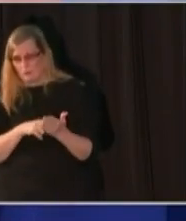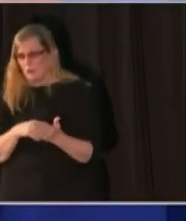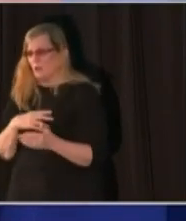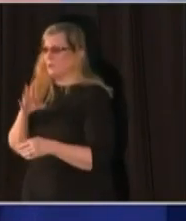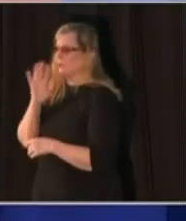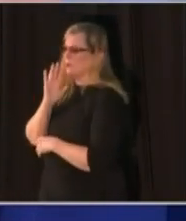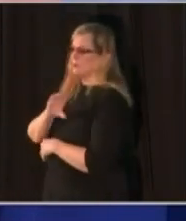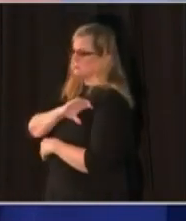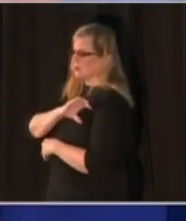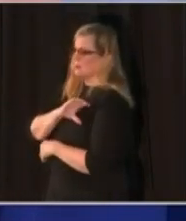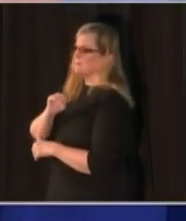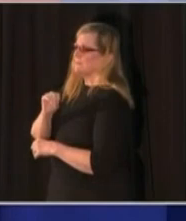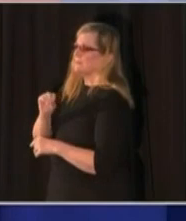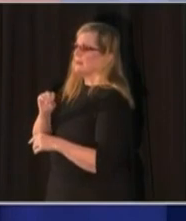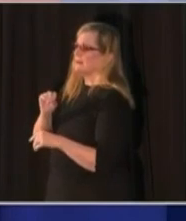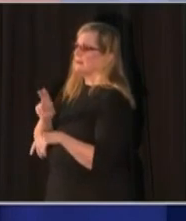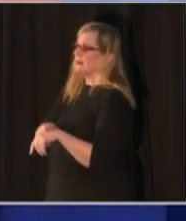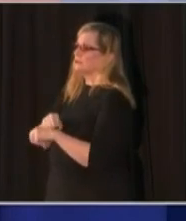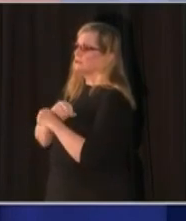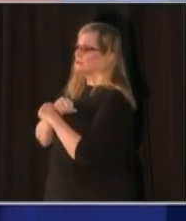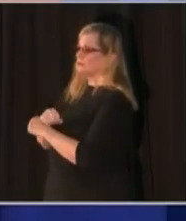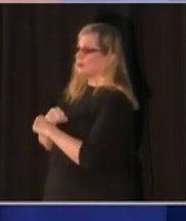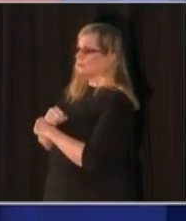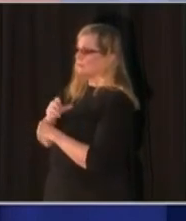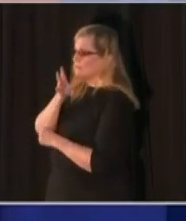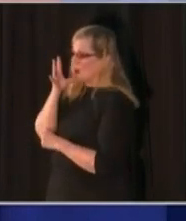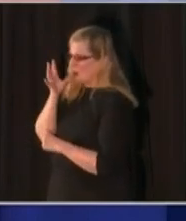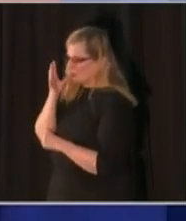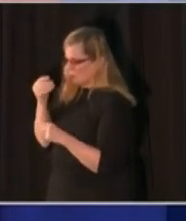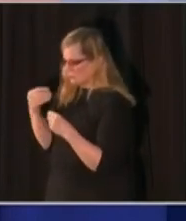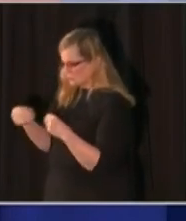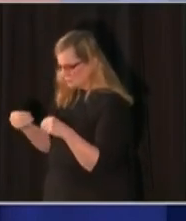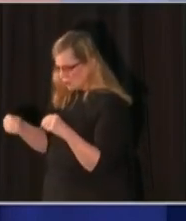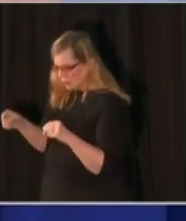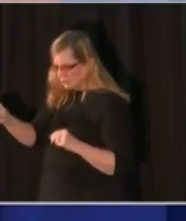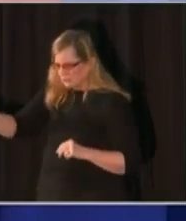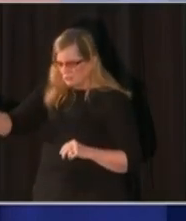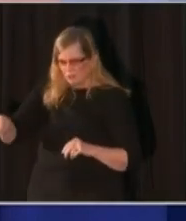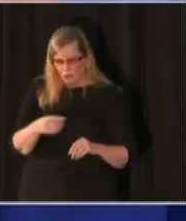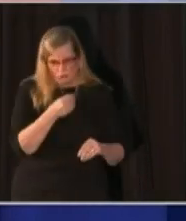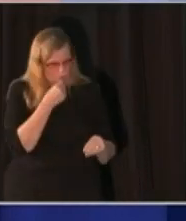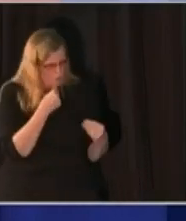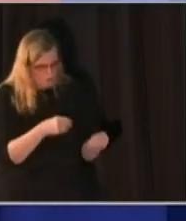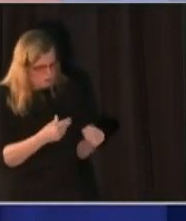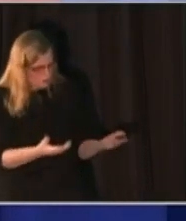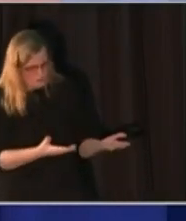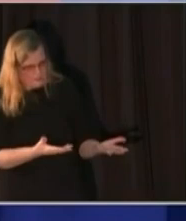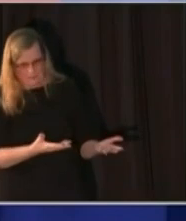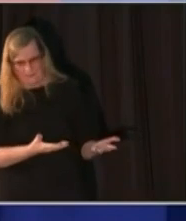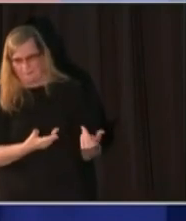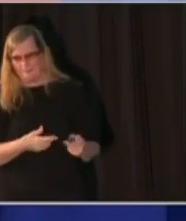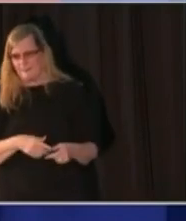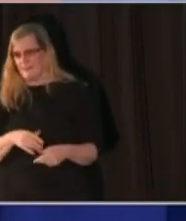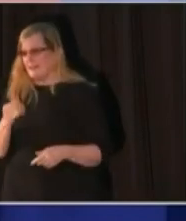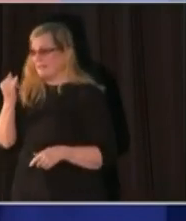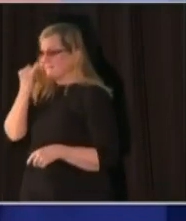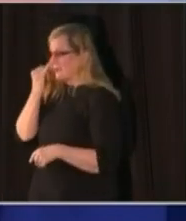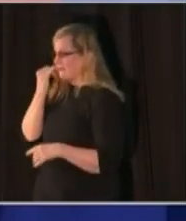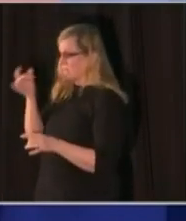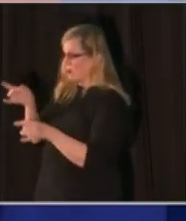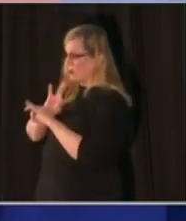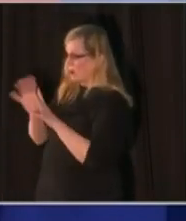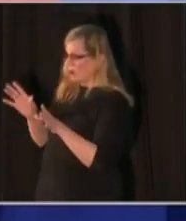fresh food markets, as I have stated. Well, what about the grocery store? If there is an example of gross negligence, then we'll deal with that